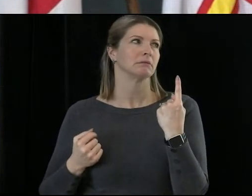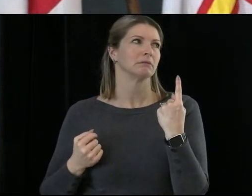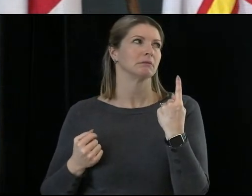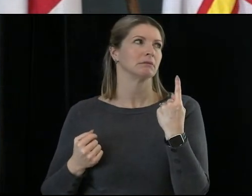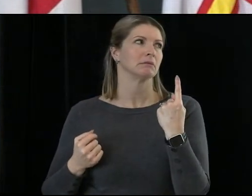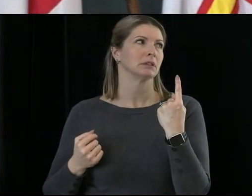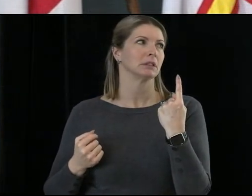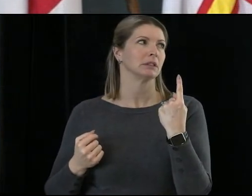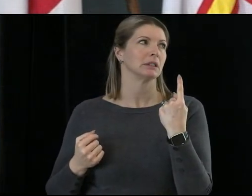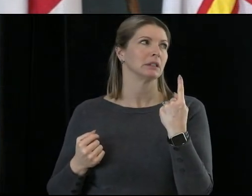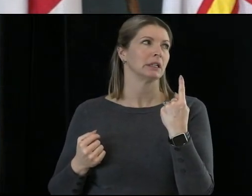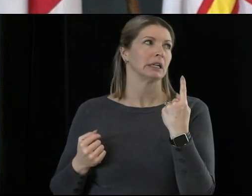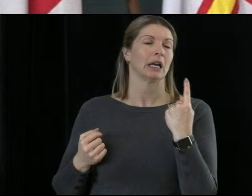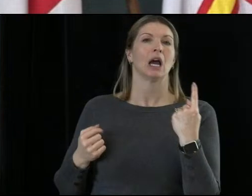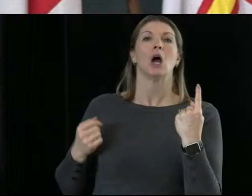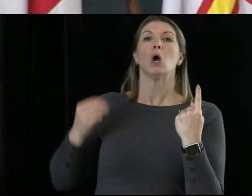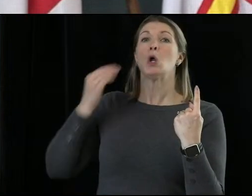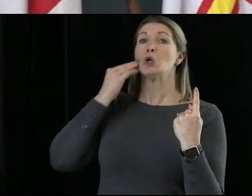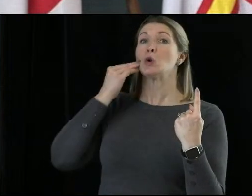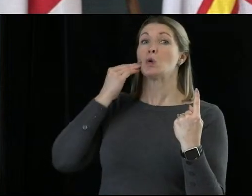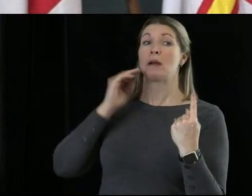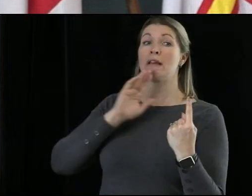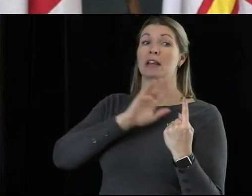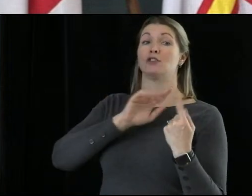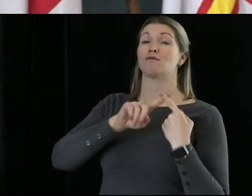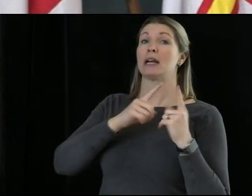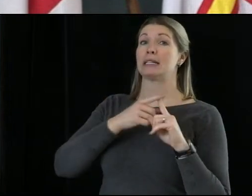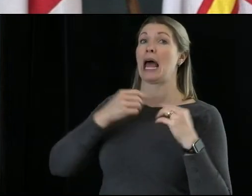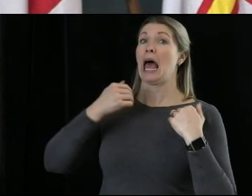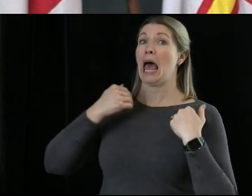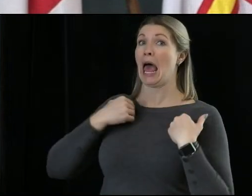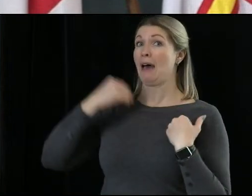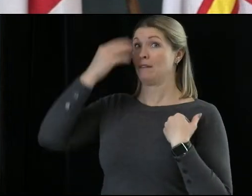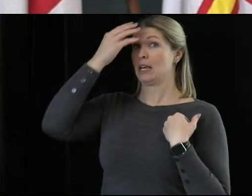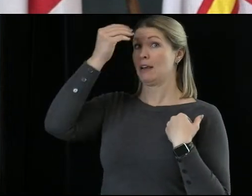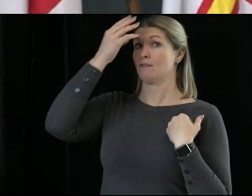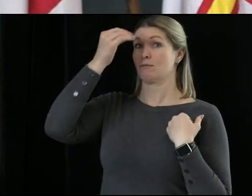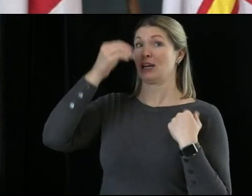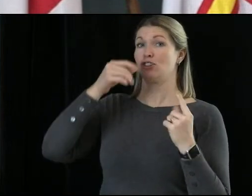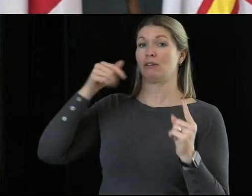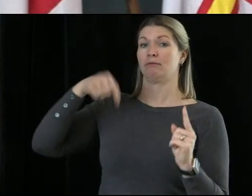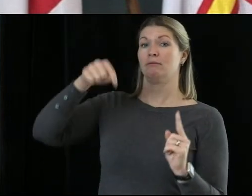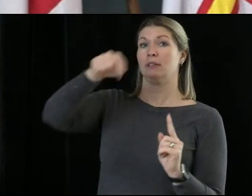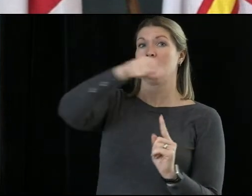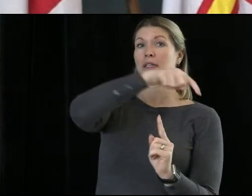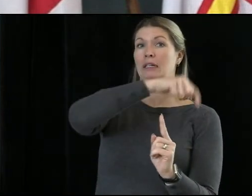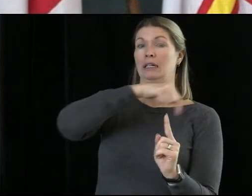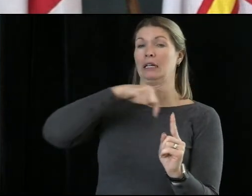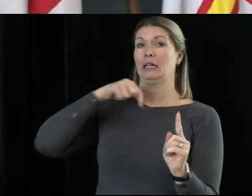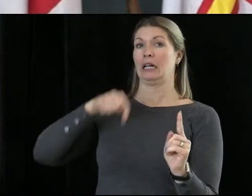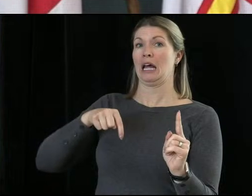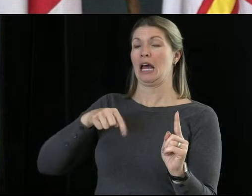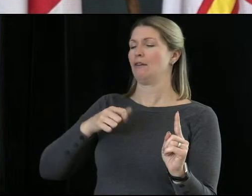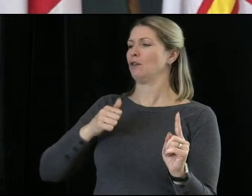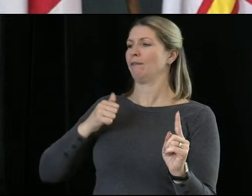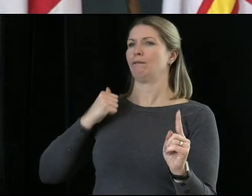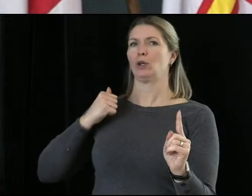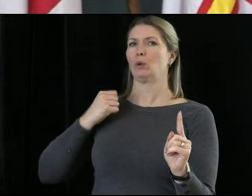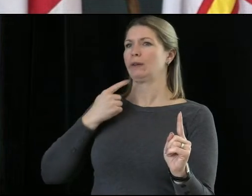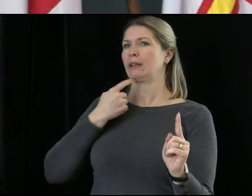or people who knew Philip had information, and that they were not being forthcoming, and they're still not being